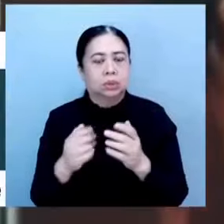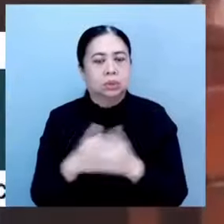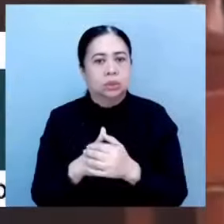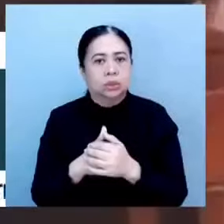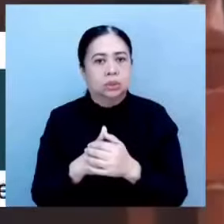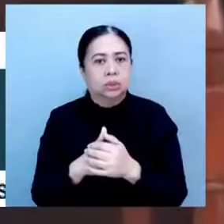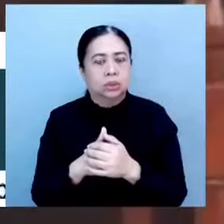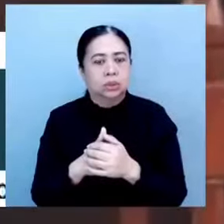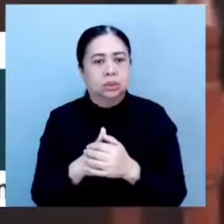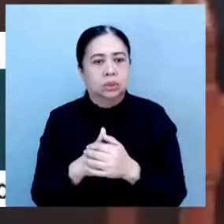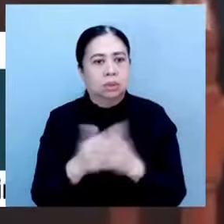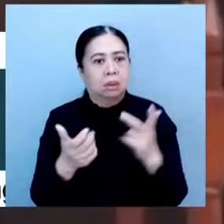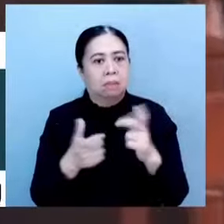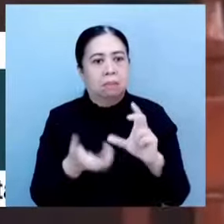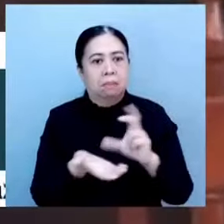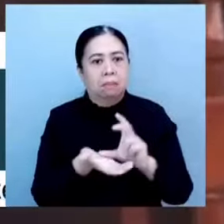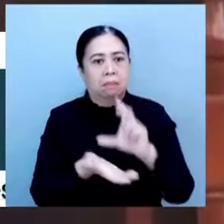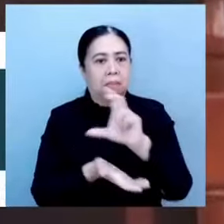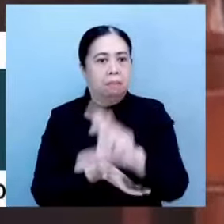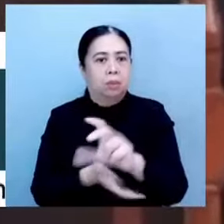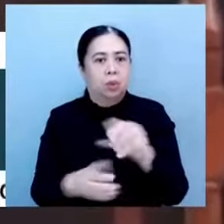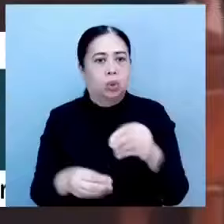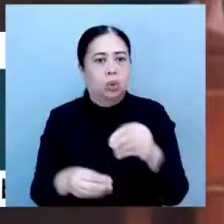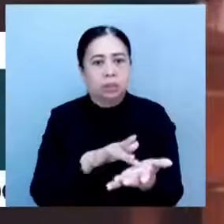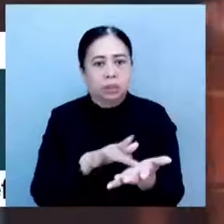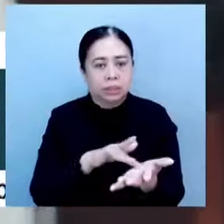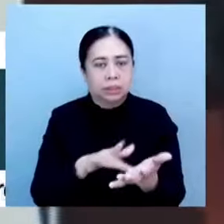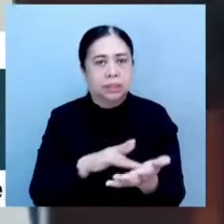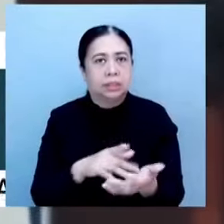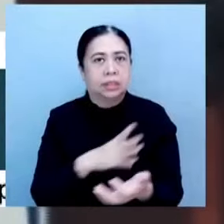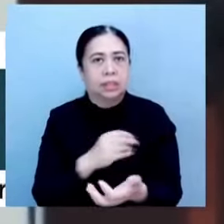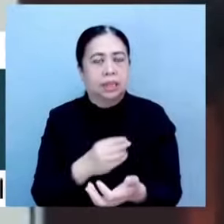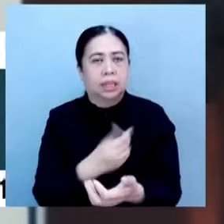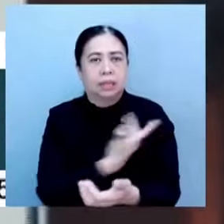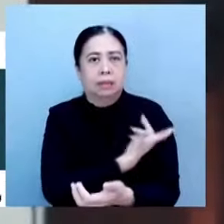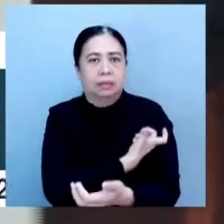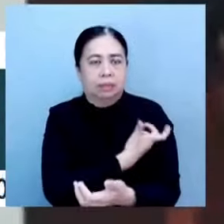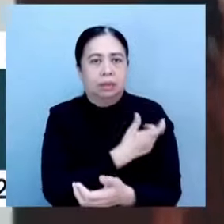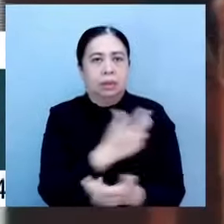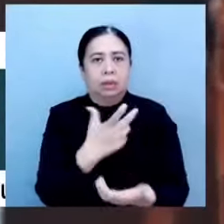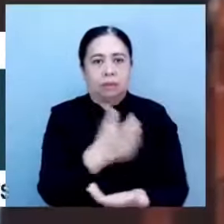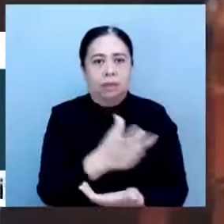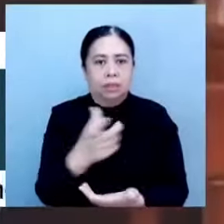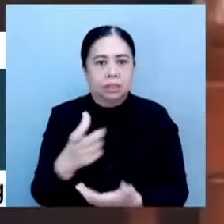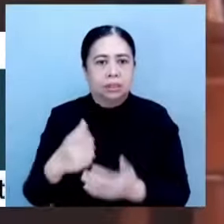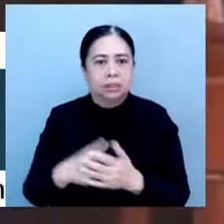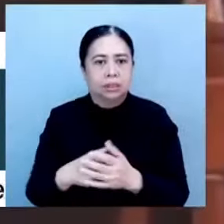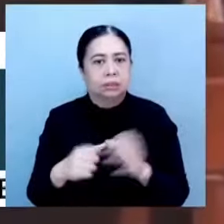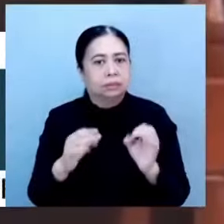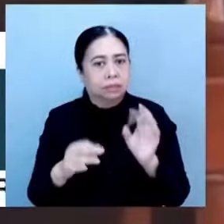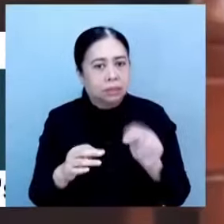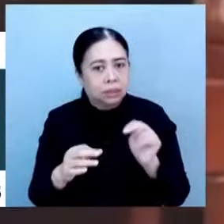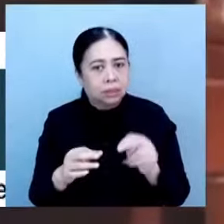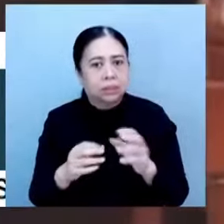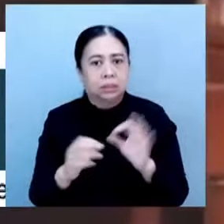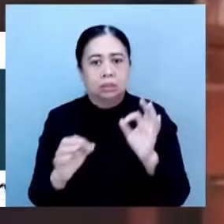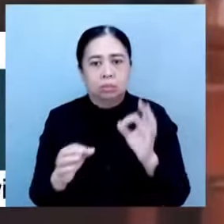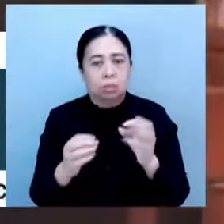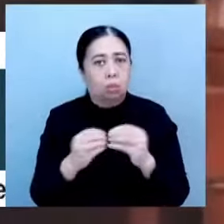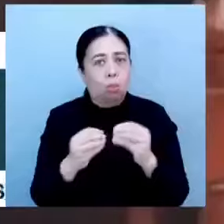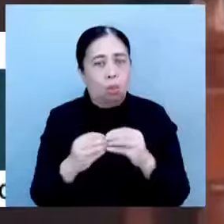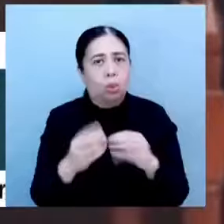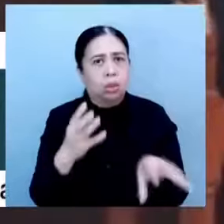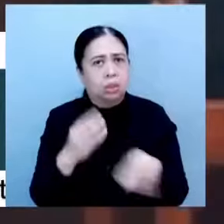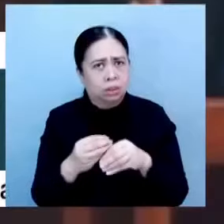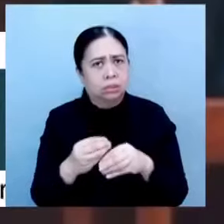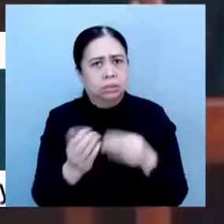A big portion will go to medicines and vaccines para makadugang kita. And if necessary,